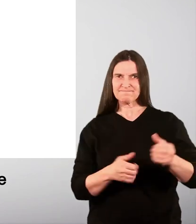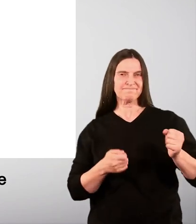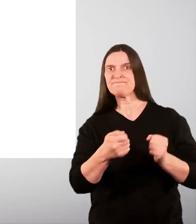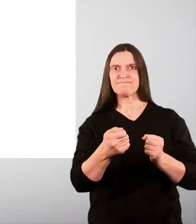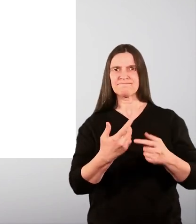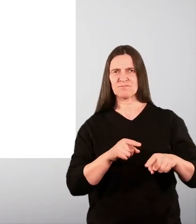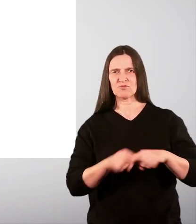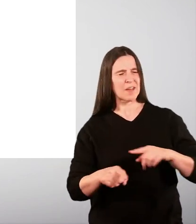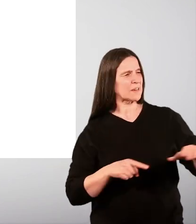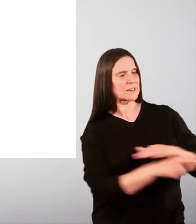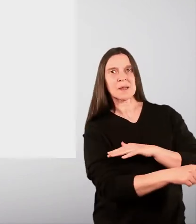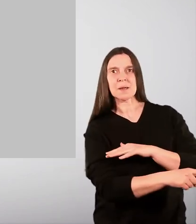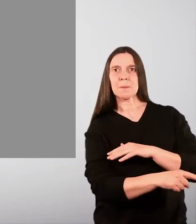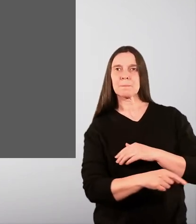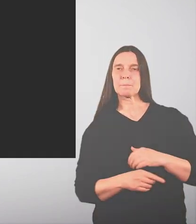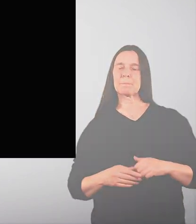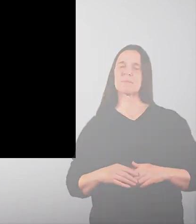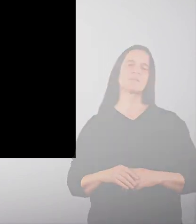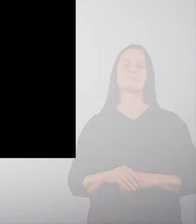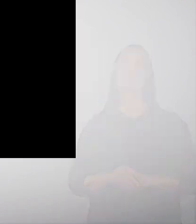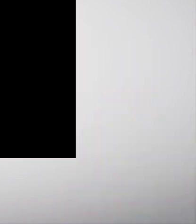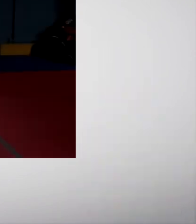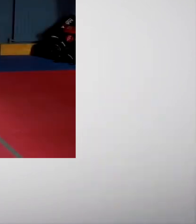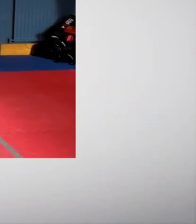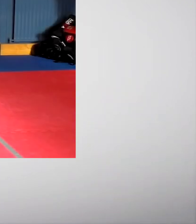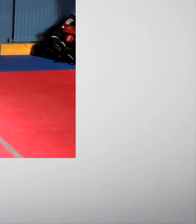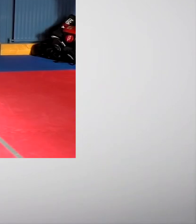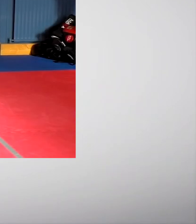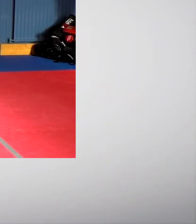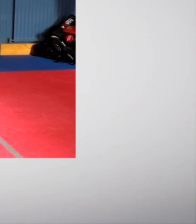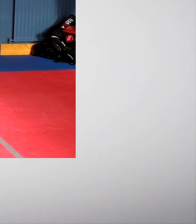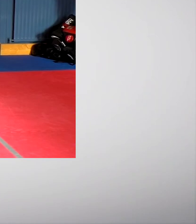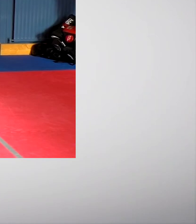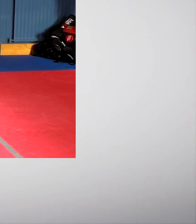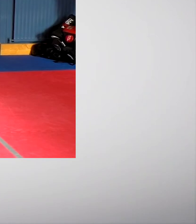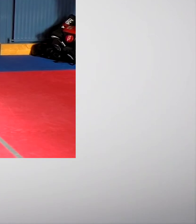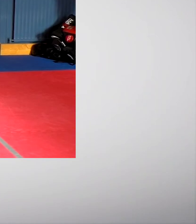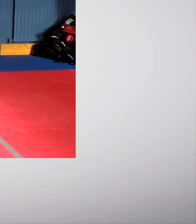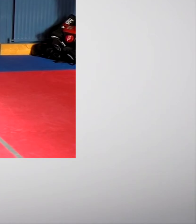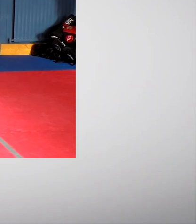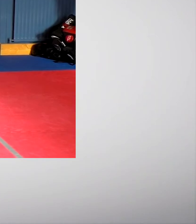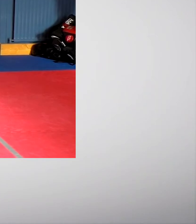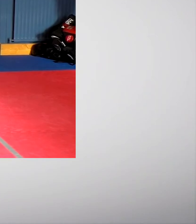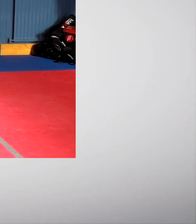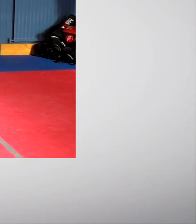escape. Here's the rhino again at full speed. Oh! Yeah!